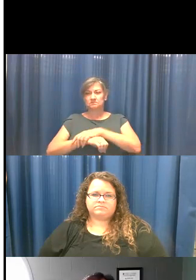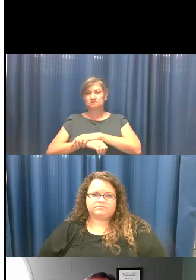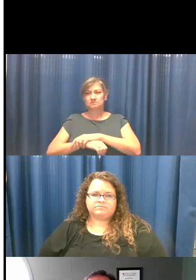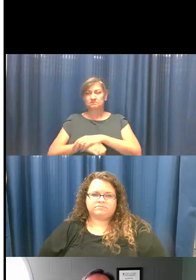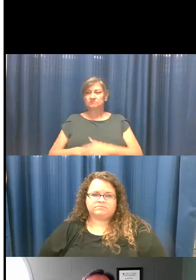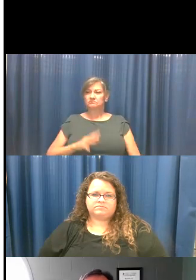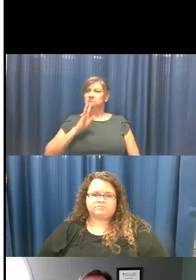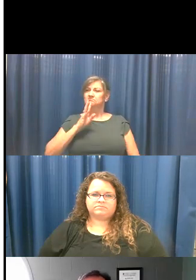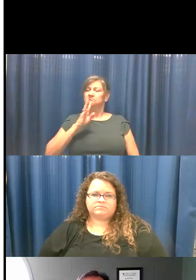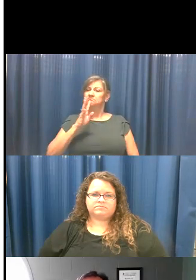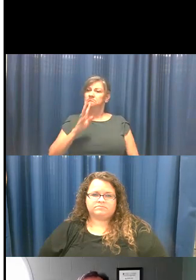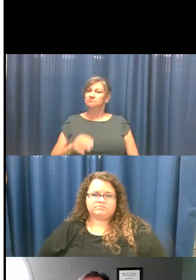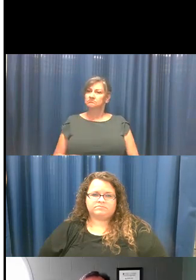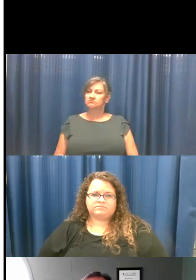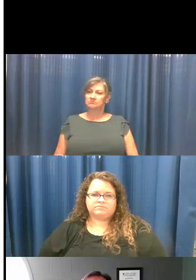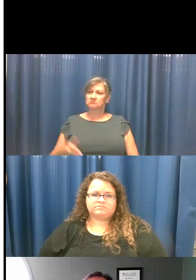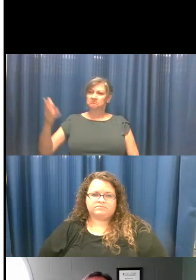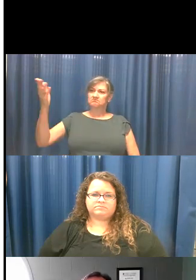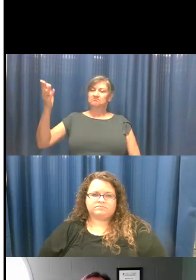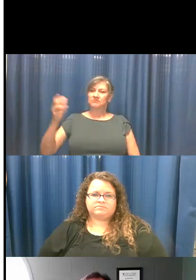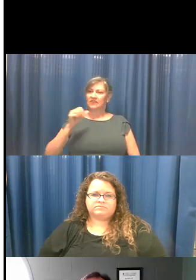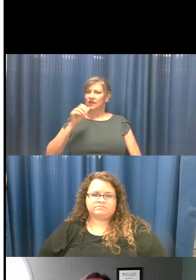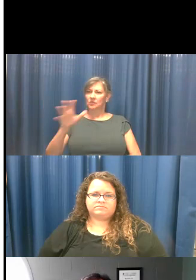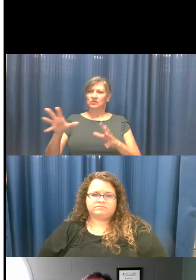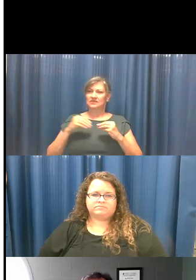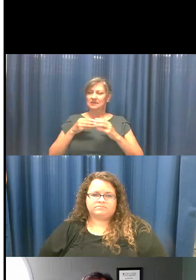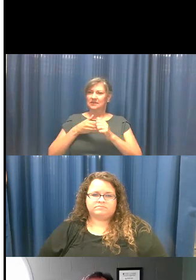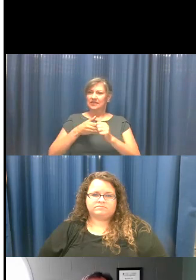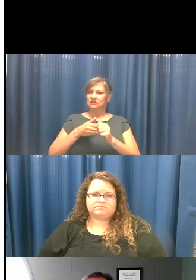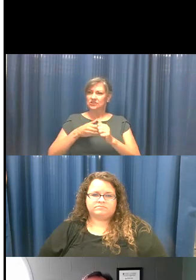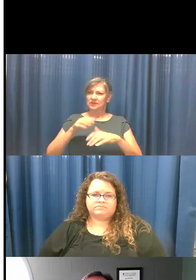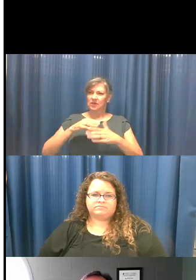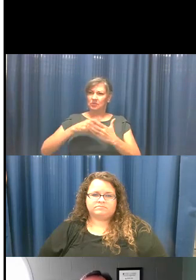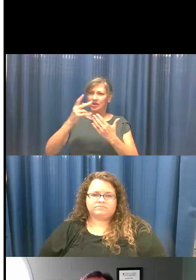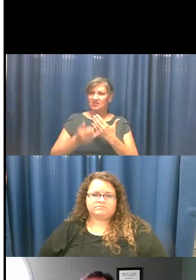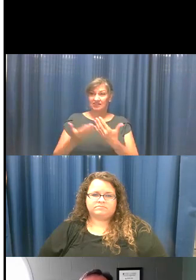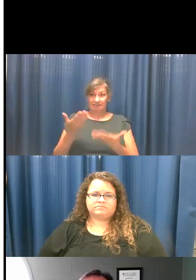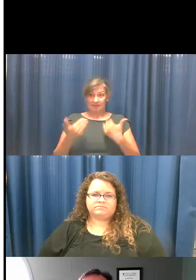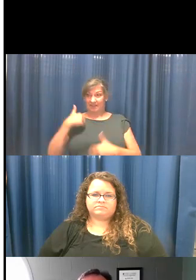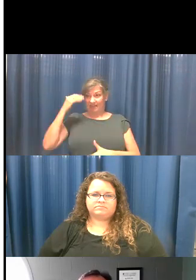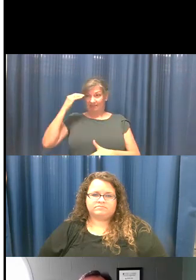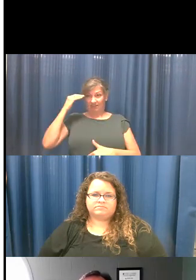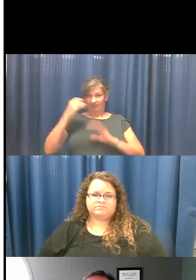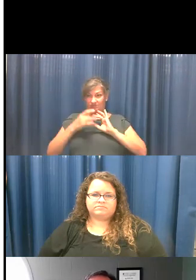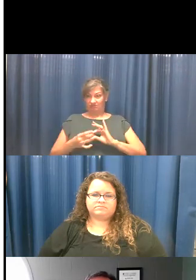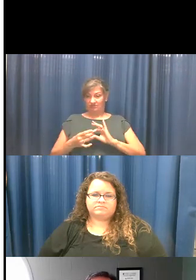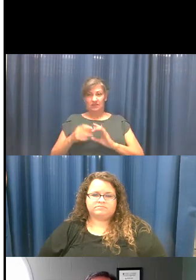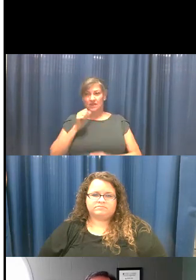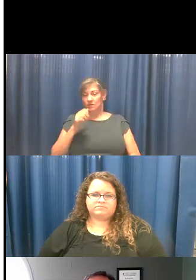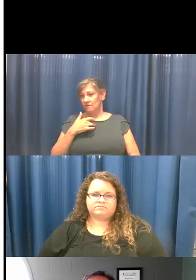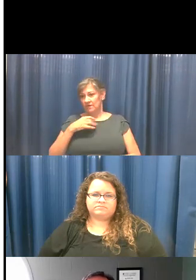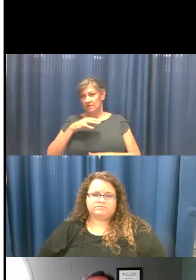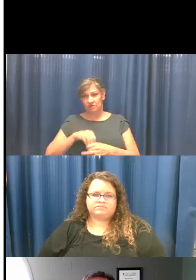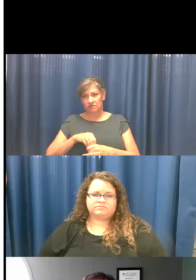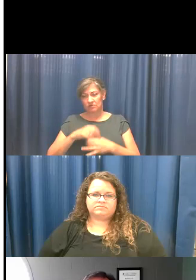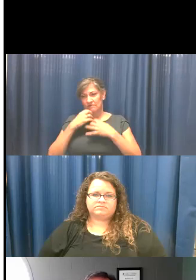They won't take leadership on a project that they have great inside knowledge about because they don't feel included. They don't feel valued.